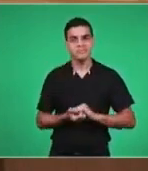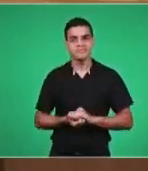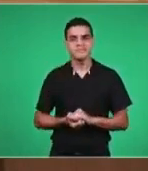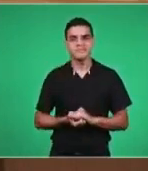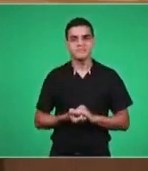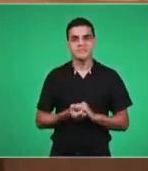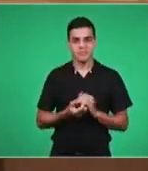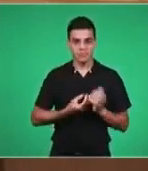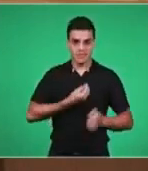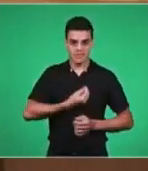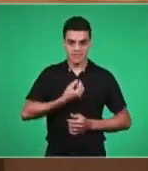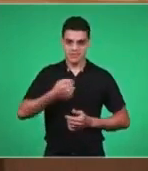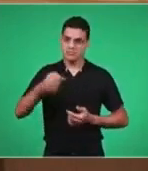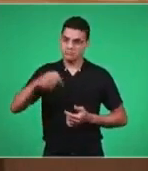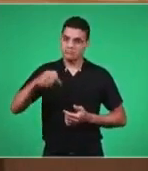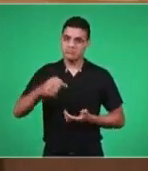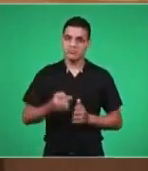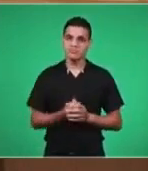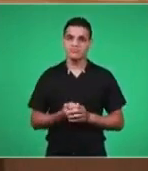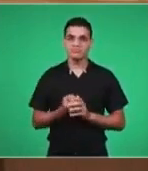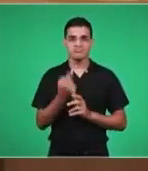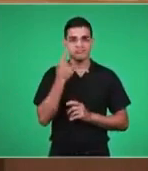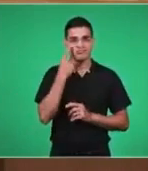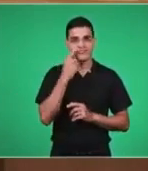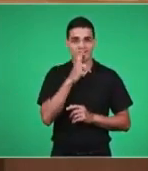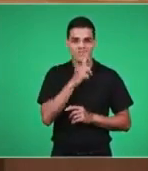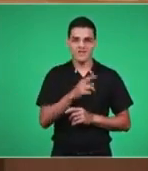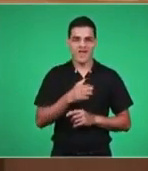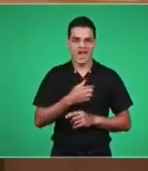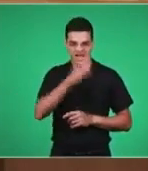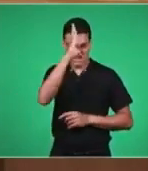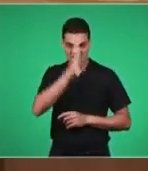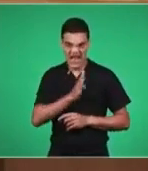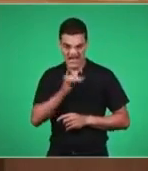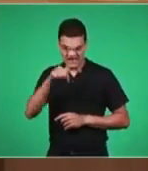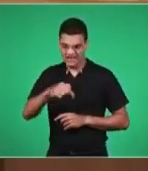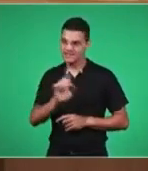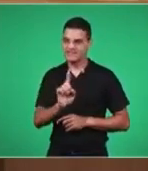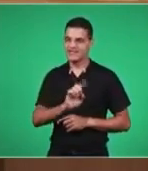The other question is, faith, can it confront science?